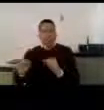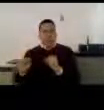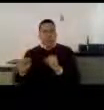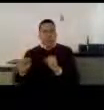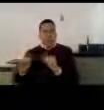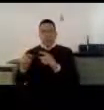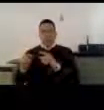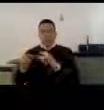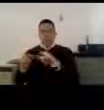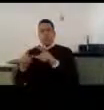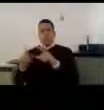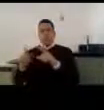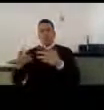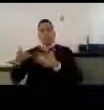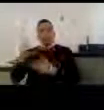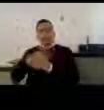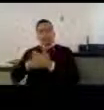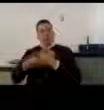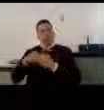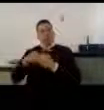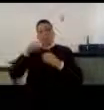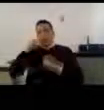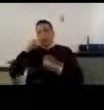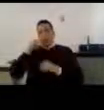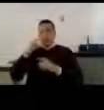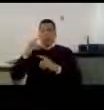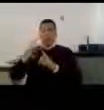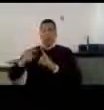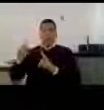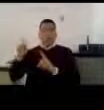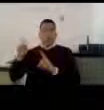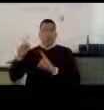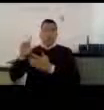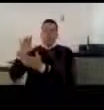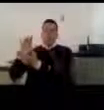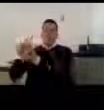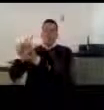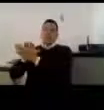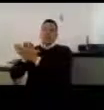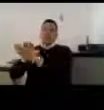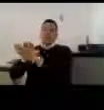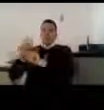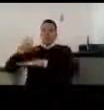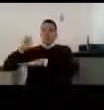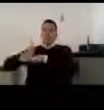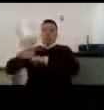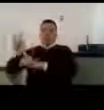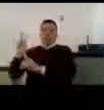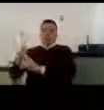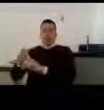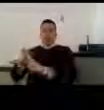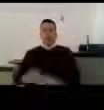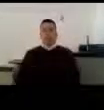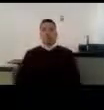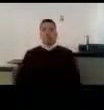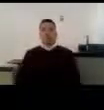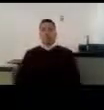to play with all the other kids. So the barriers need to come down, and that has to come from a school's perspective.